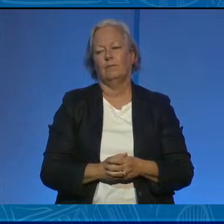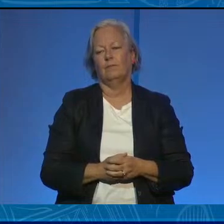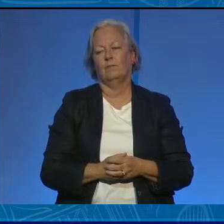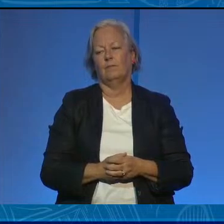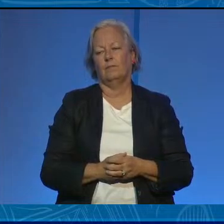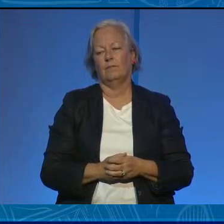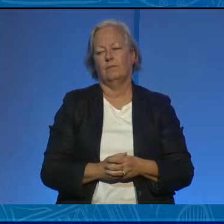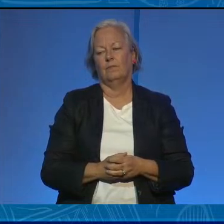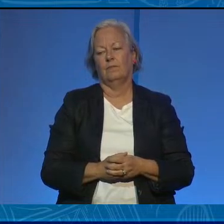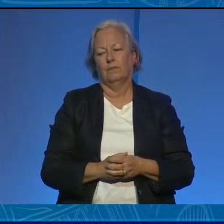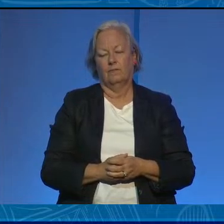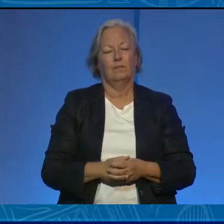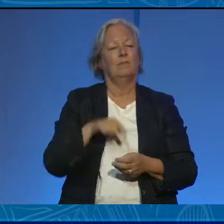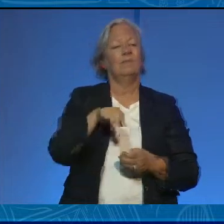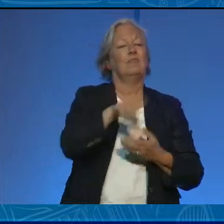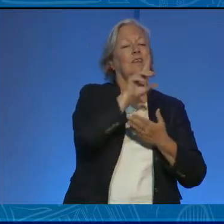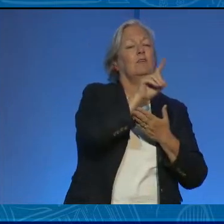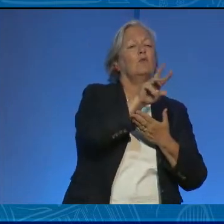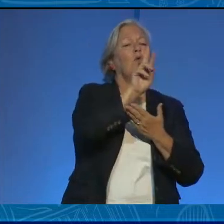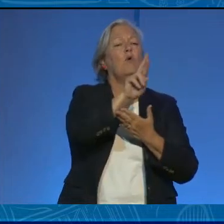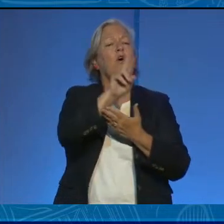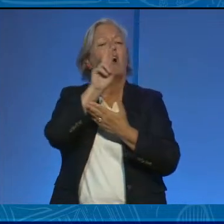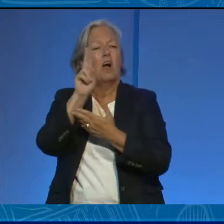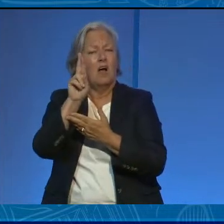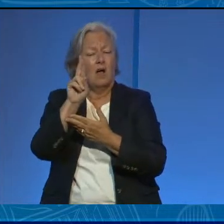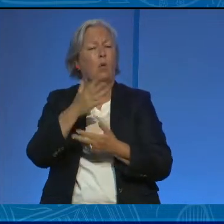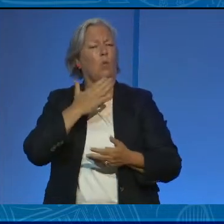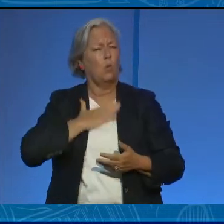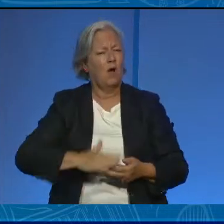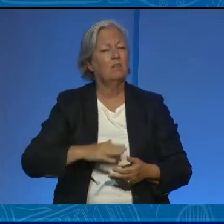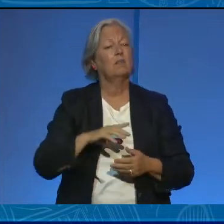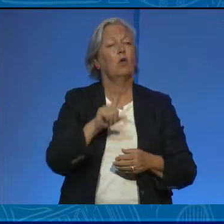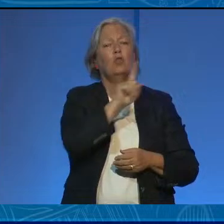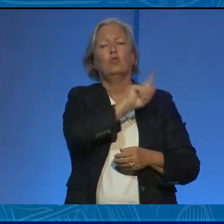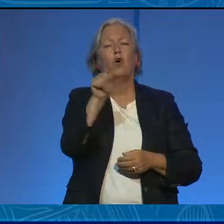Our disaster risk reduction efforts leave no one behind.